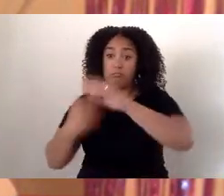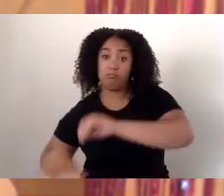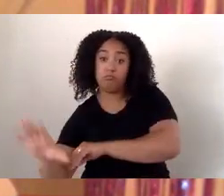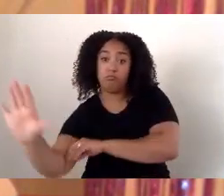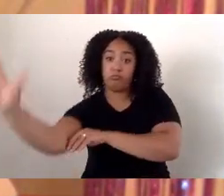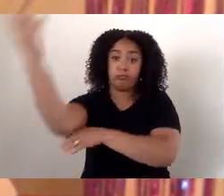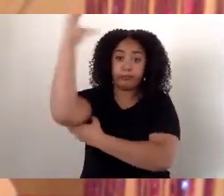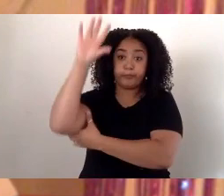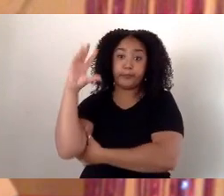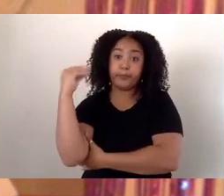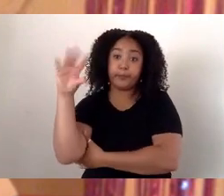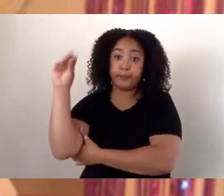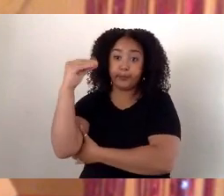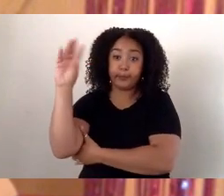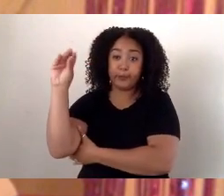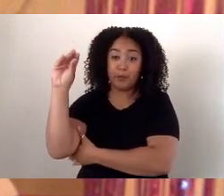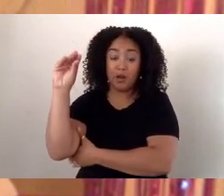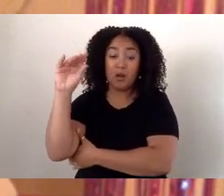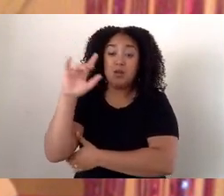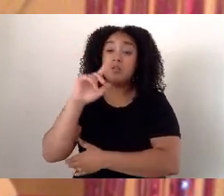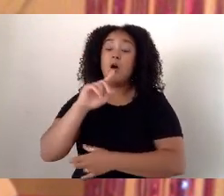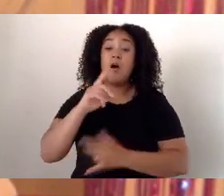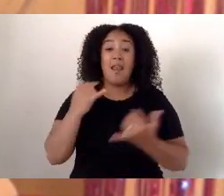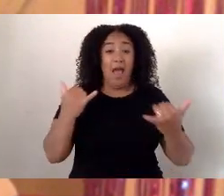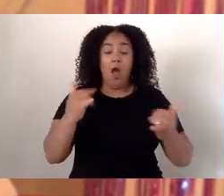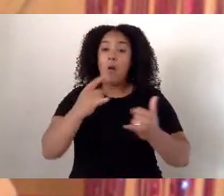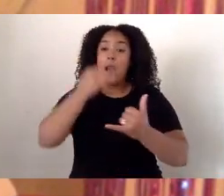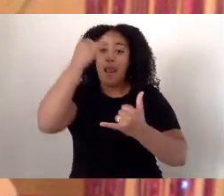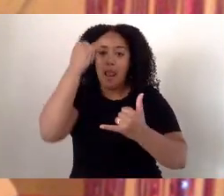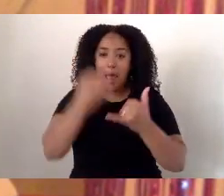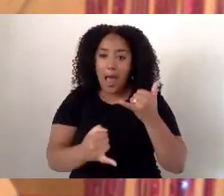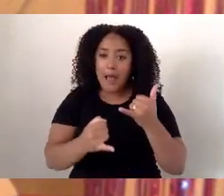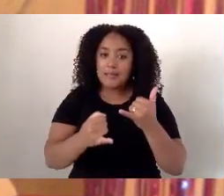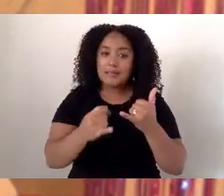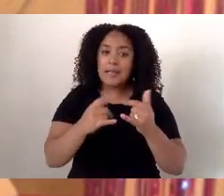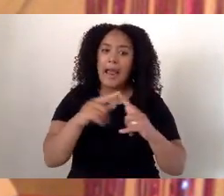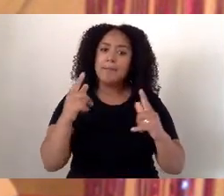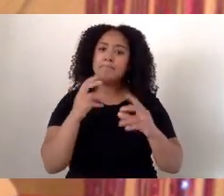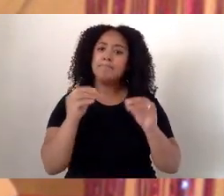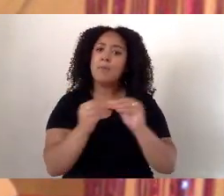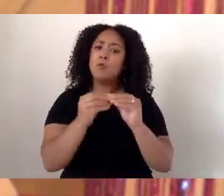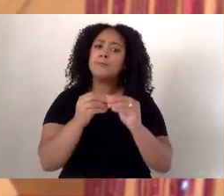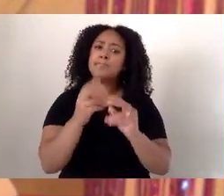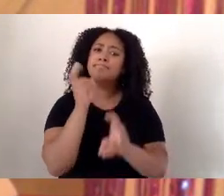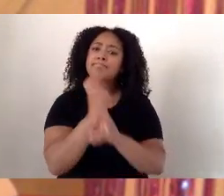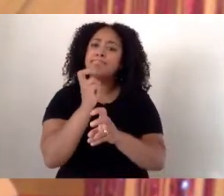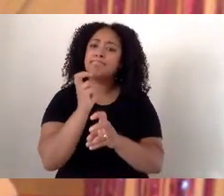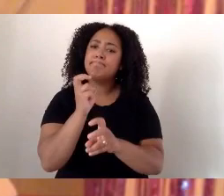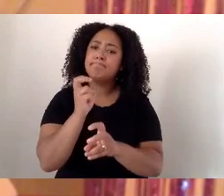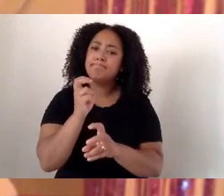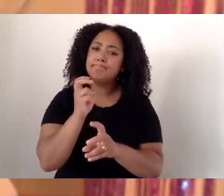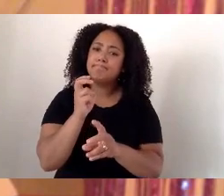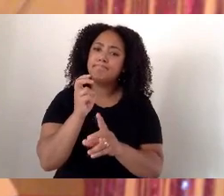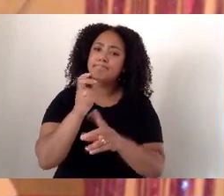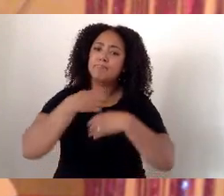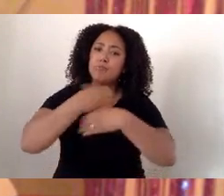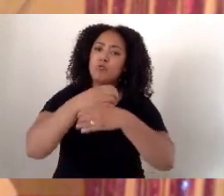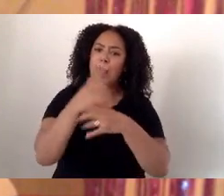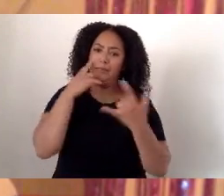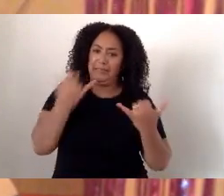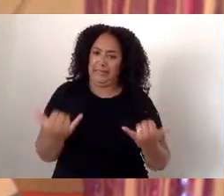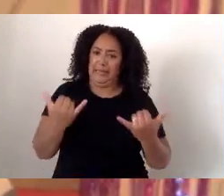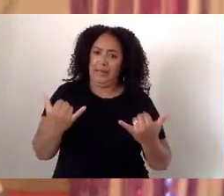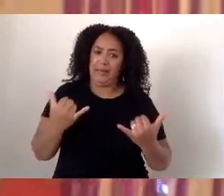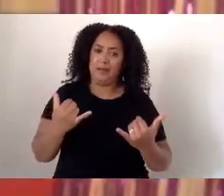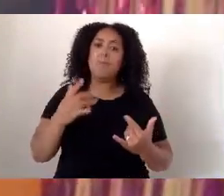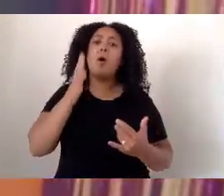last and our most trickiest puppet to make today. But I promise that we're going to walk you through every step of the way. So let's